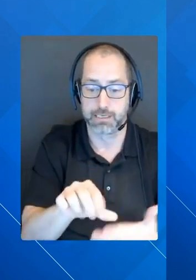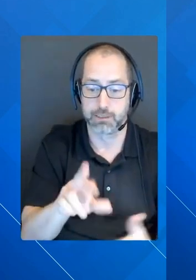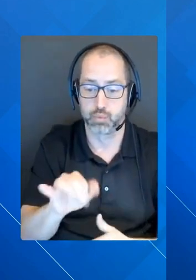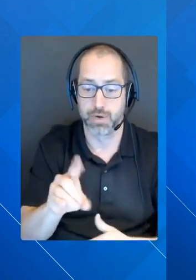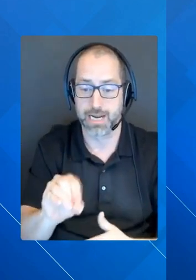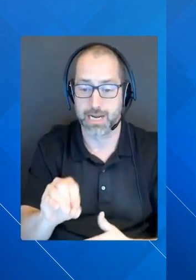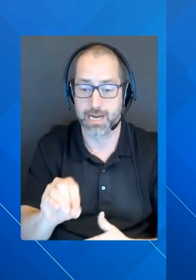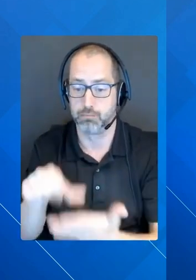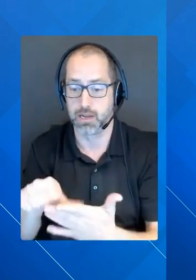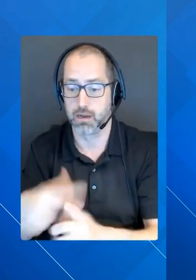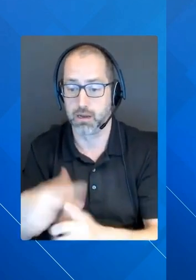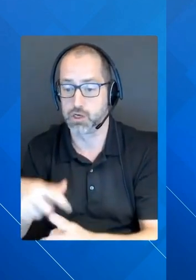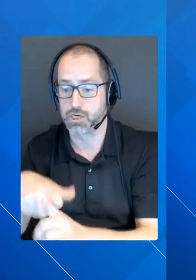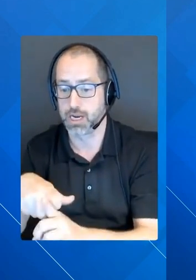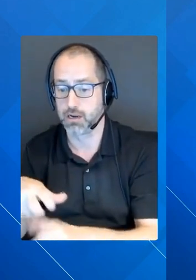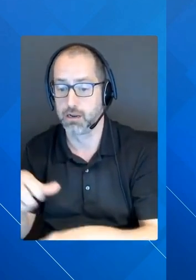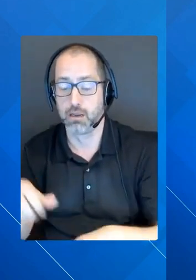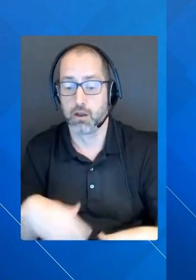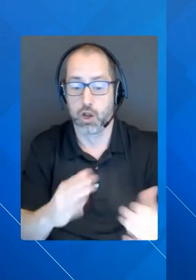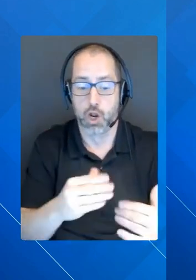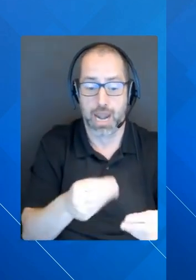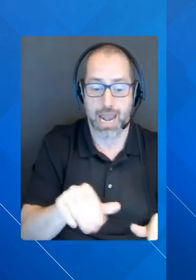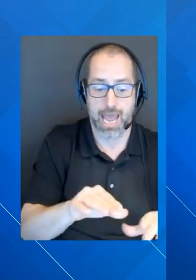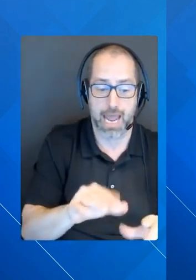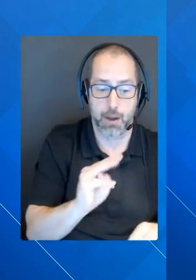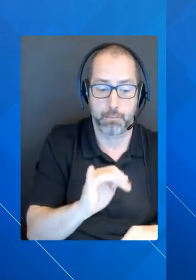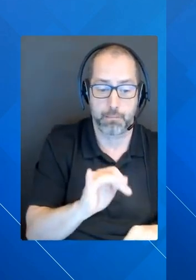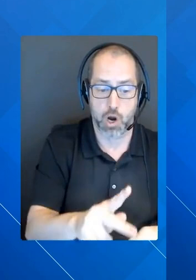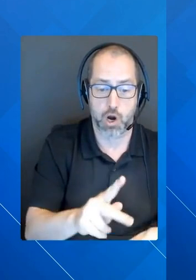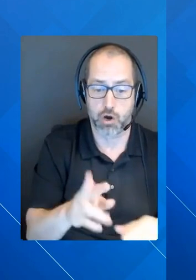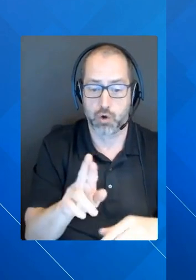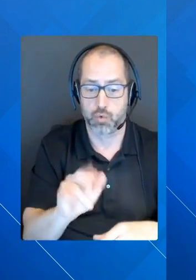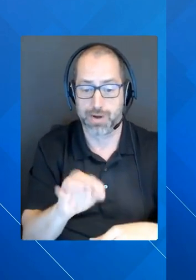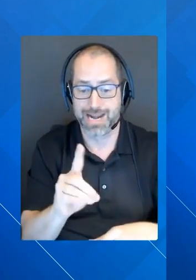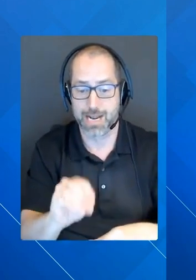B. Landmarks radio button checked Alt plus D.